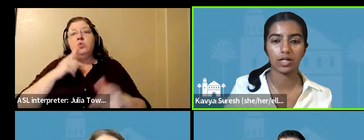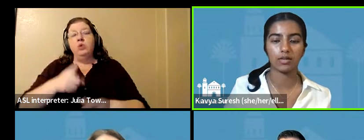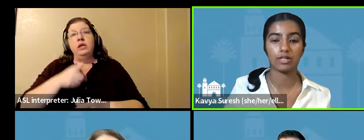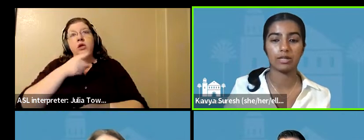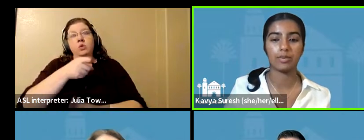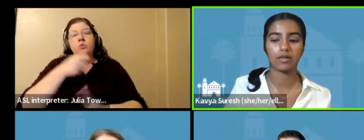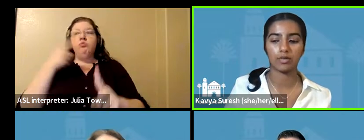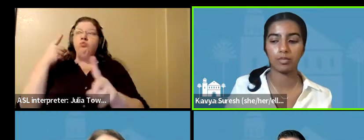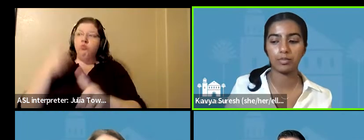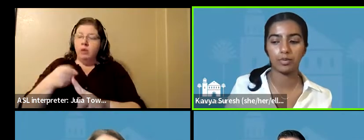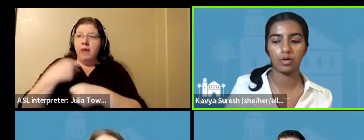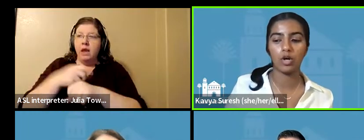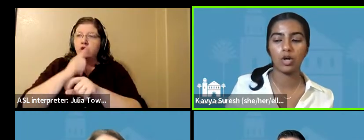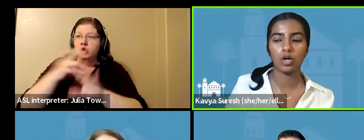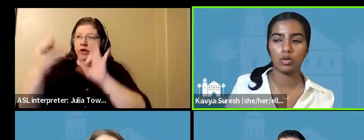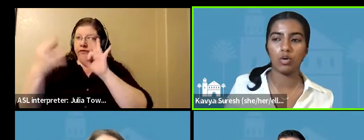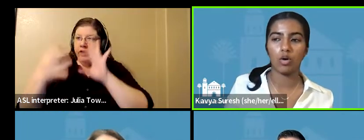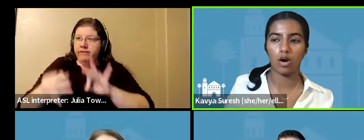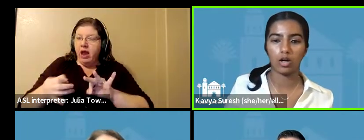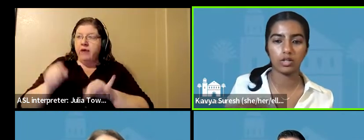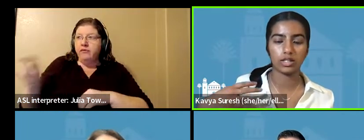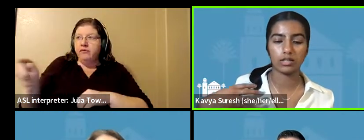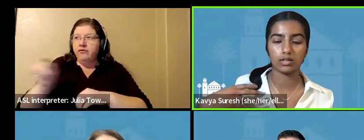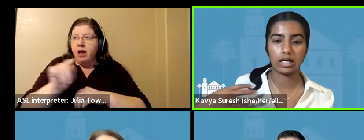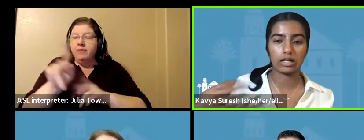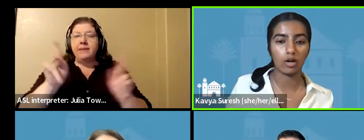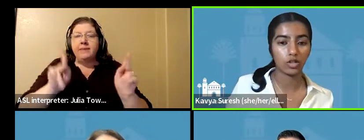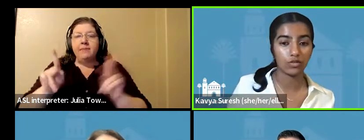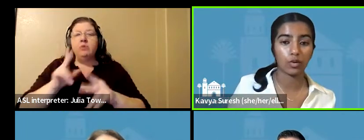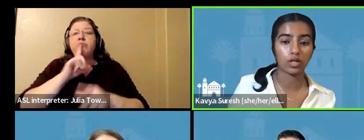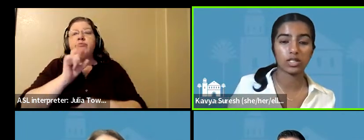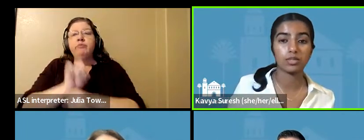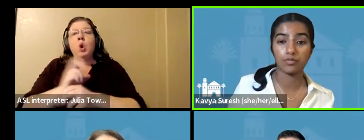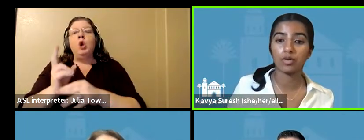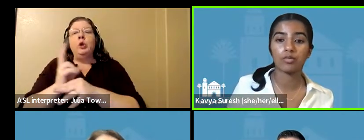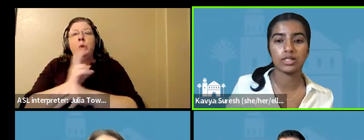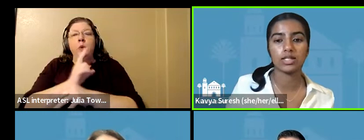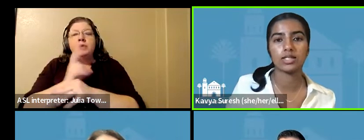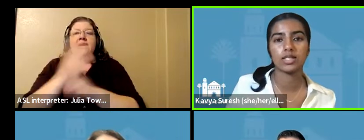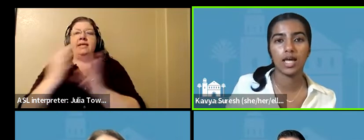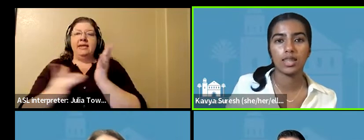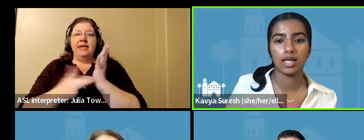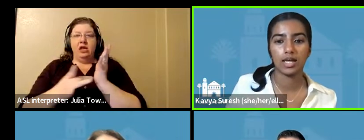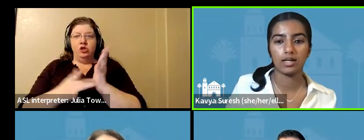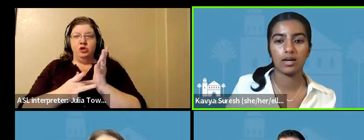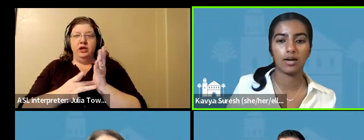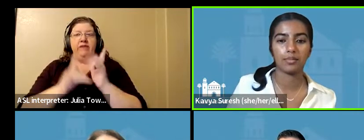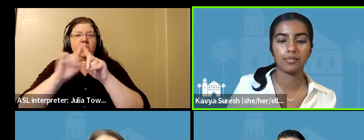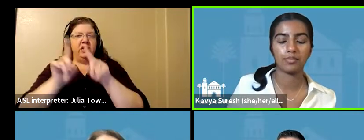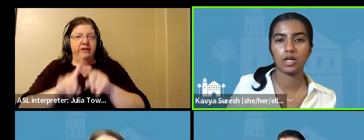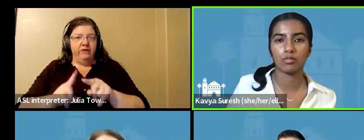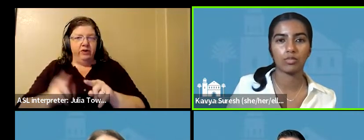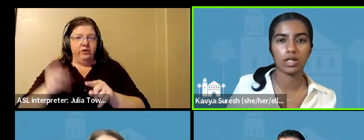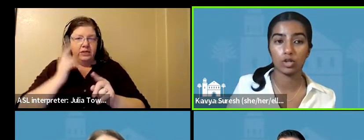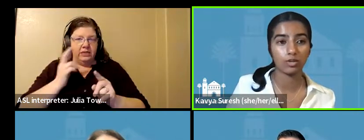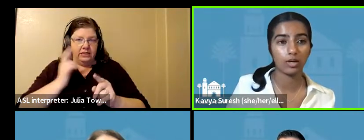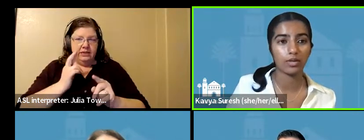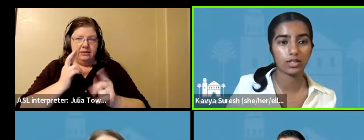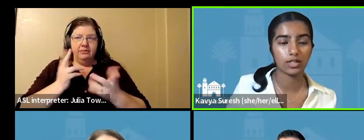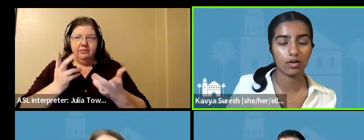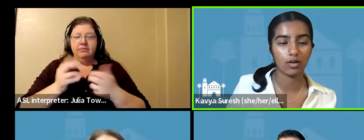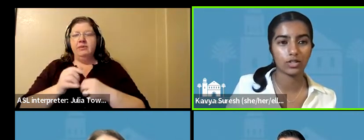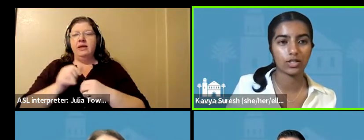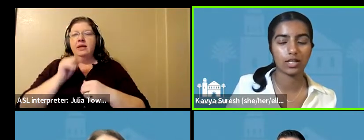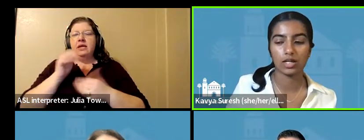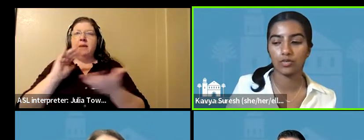sure that you're getting feedback from the people who are using technology for some different reasons than the adults might be